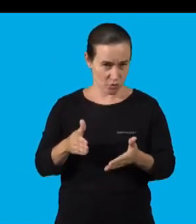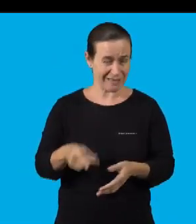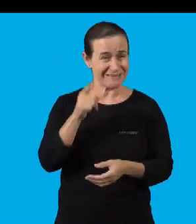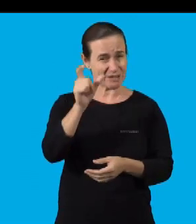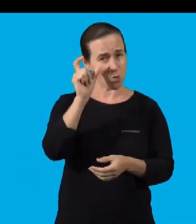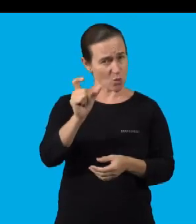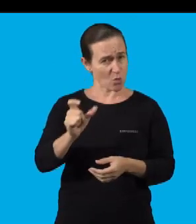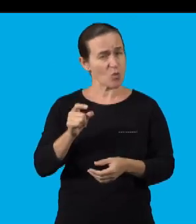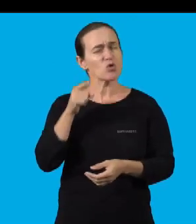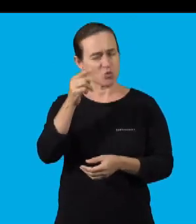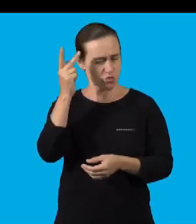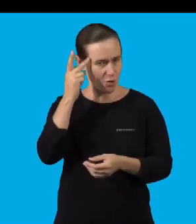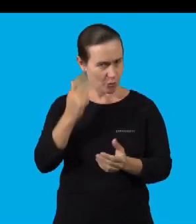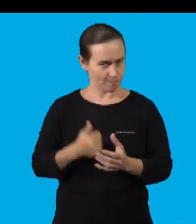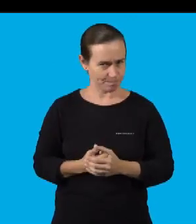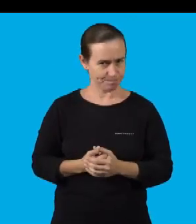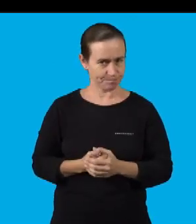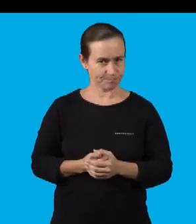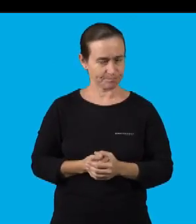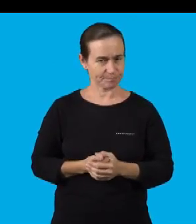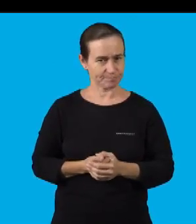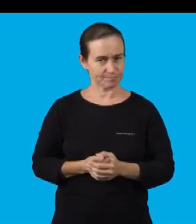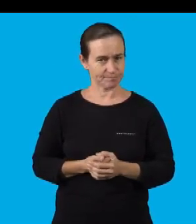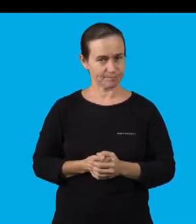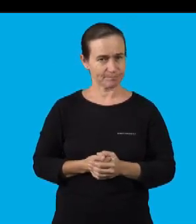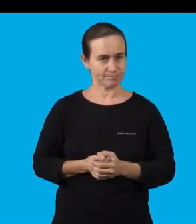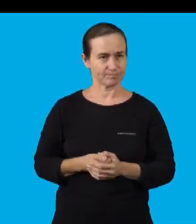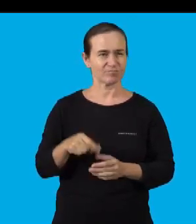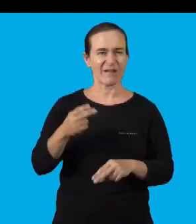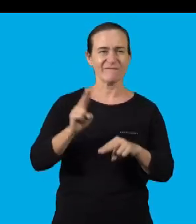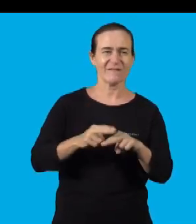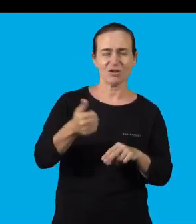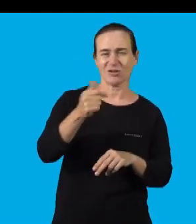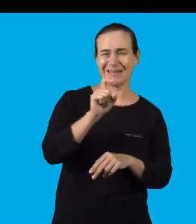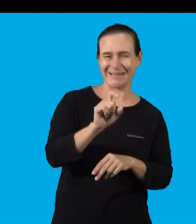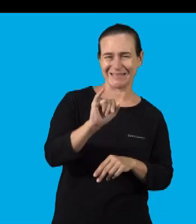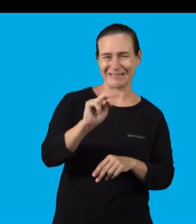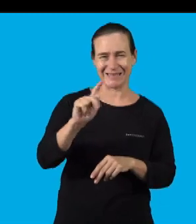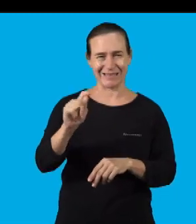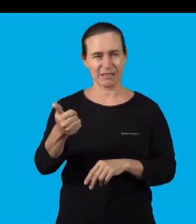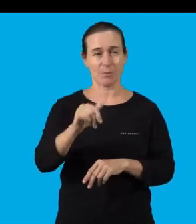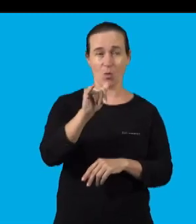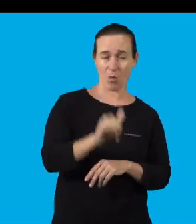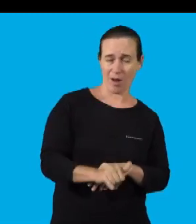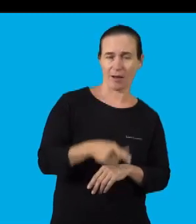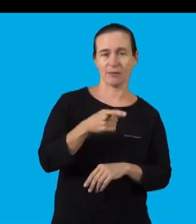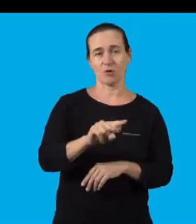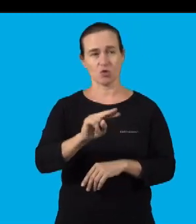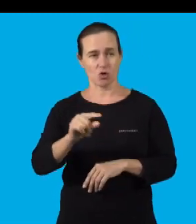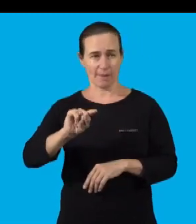these are words that you are also familiar with, and those are function, x-intercept,